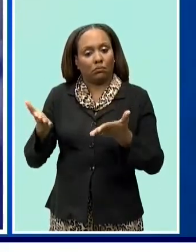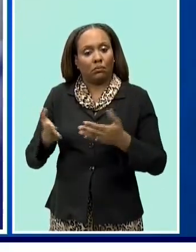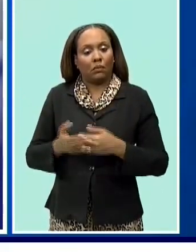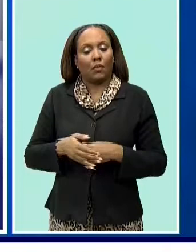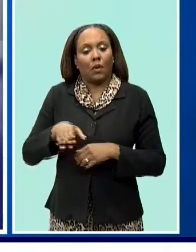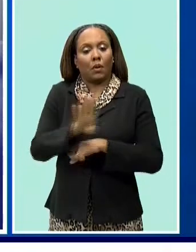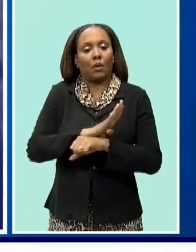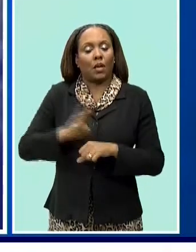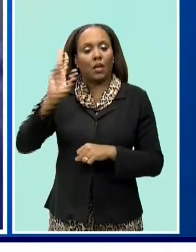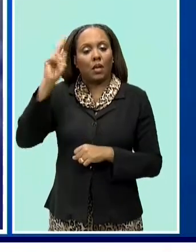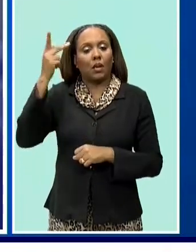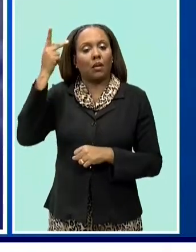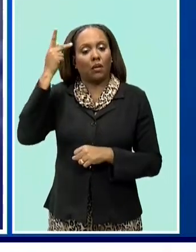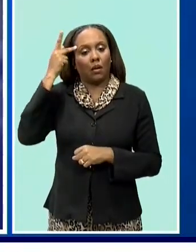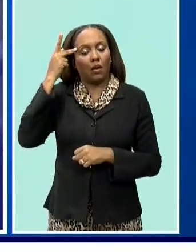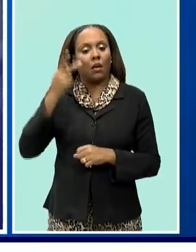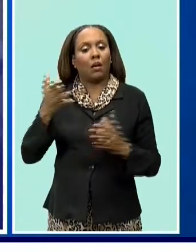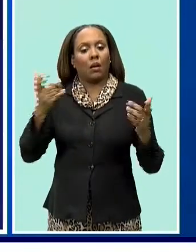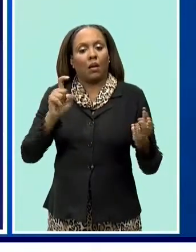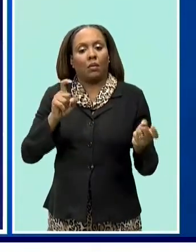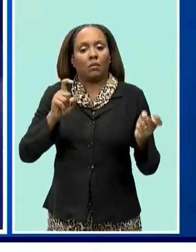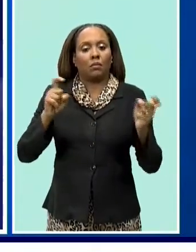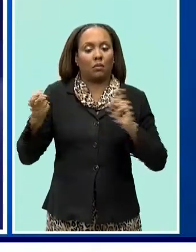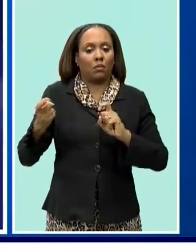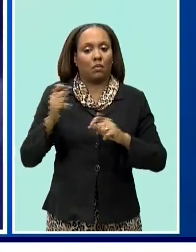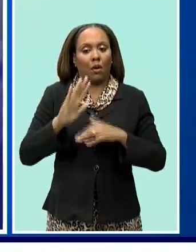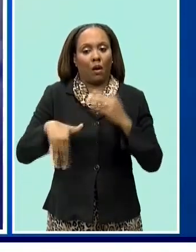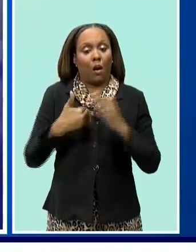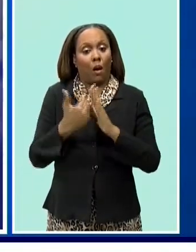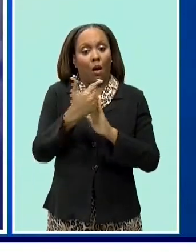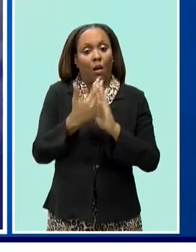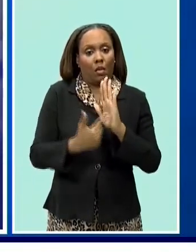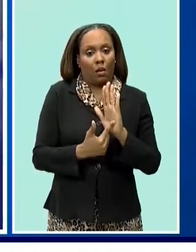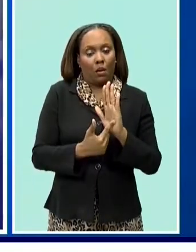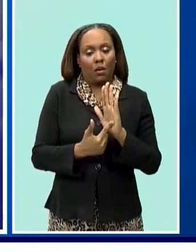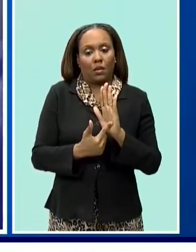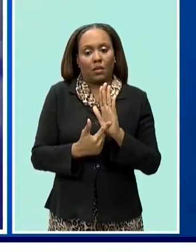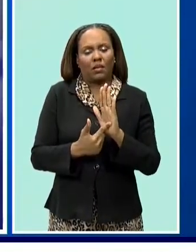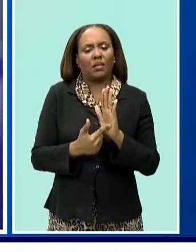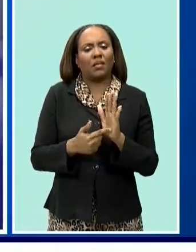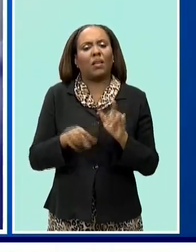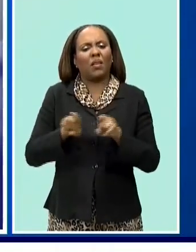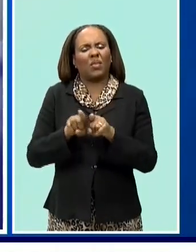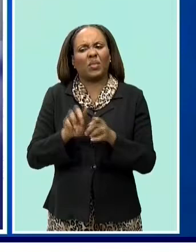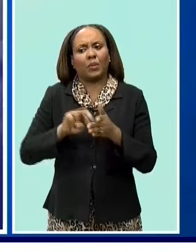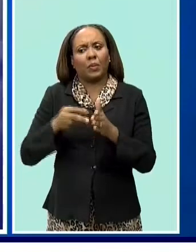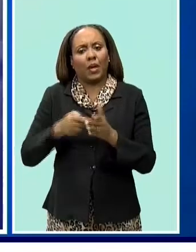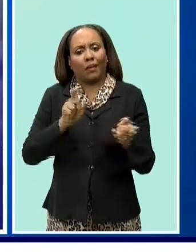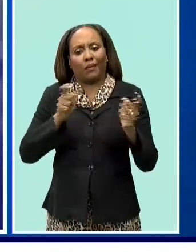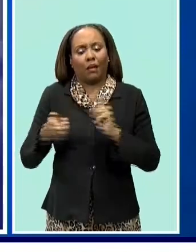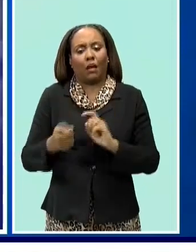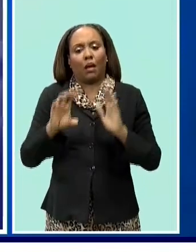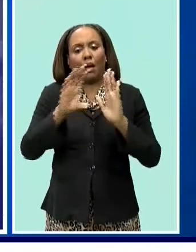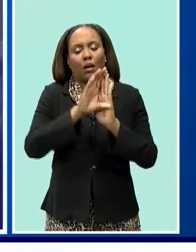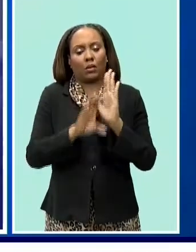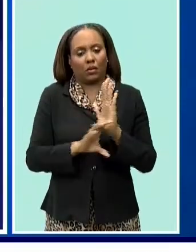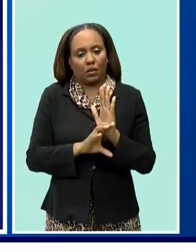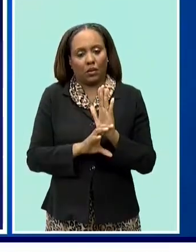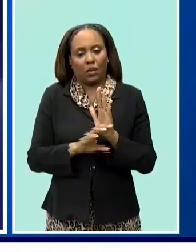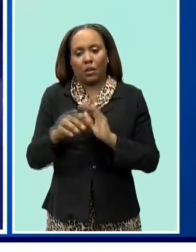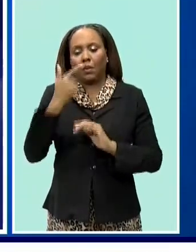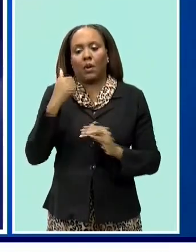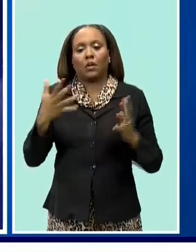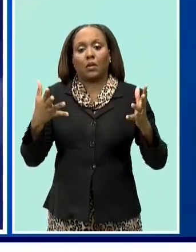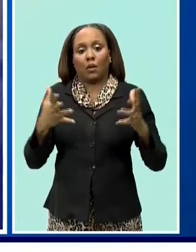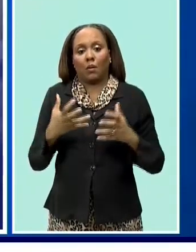of Barbados has acted to amend all such laws, including the Constitution, in order to permit our courts to impose the death